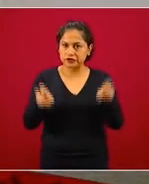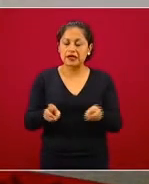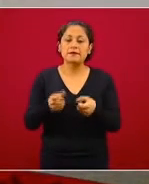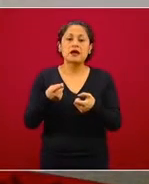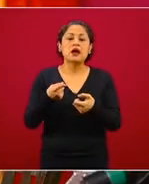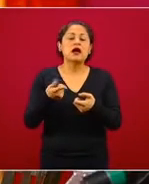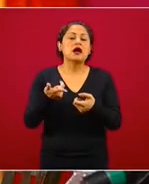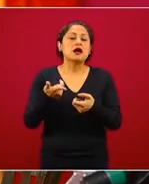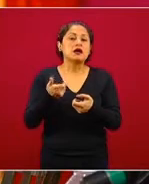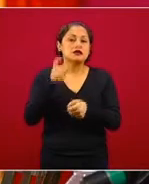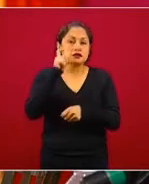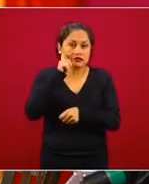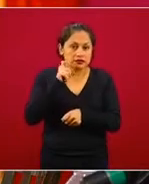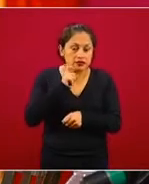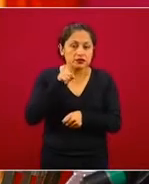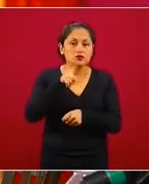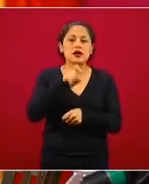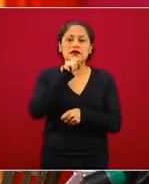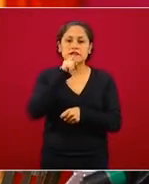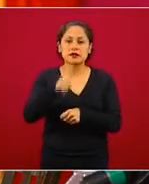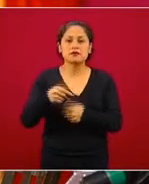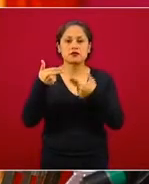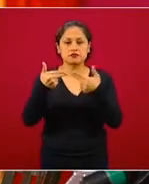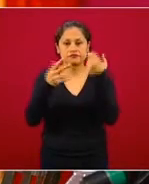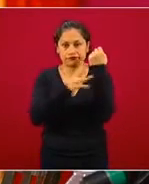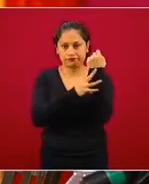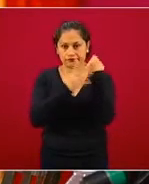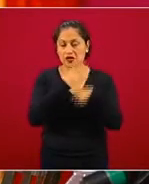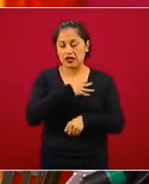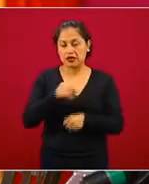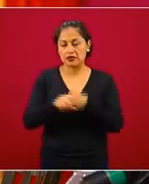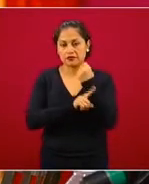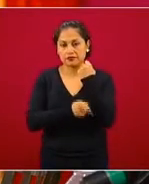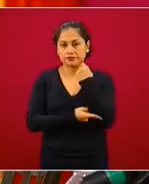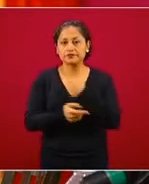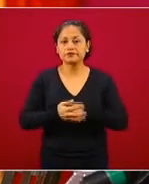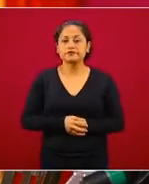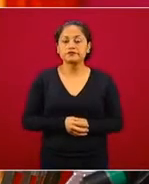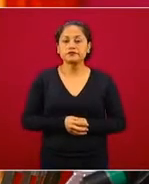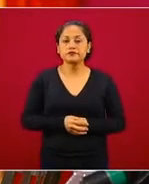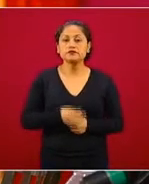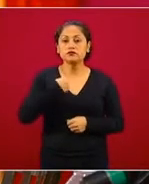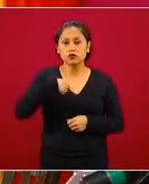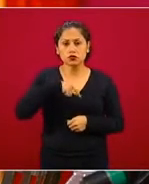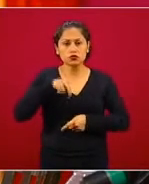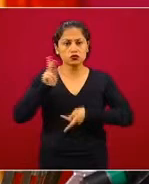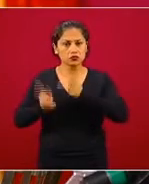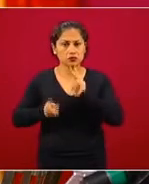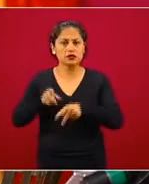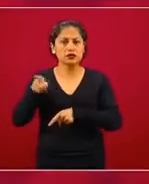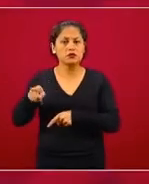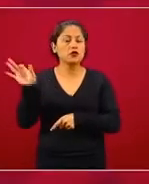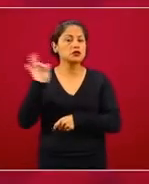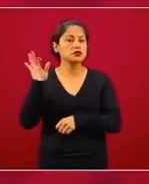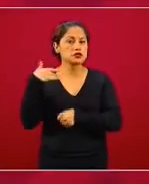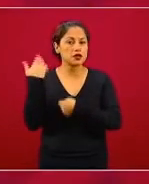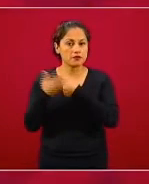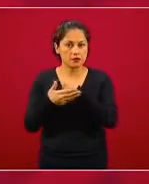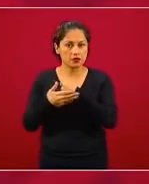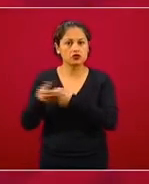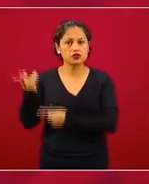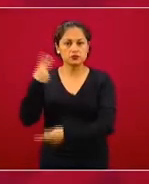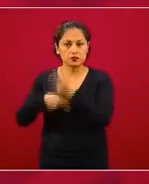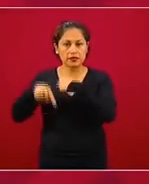their Acordé houses con la and they don't go to doctora Berchevsky que consultations for precisamente preventive en los medicine or siguientes for pocos public días health, vendrá ella which are very junto con important la programs. temporada